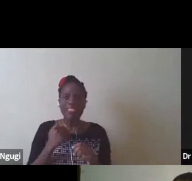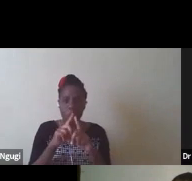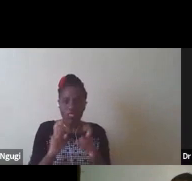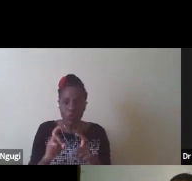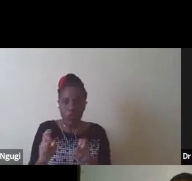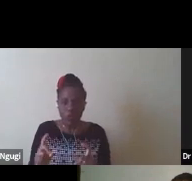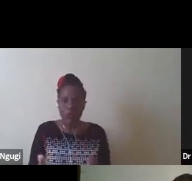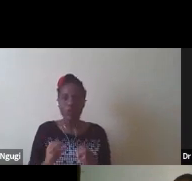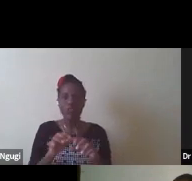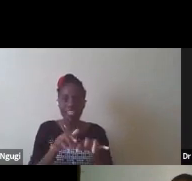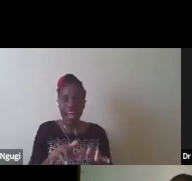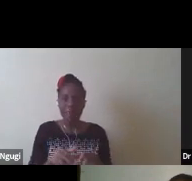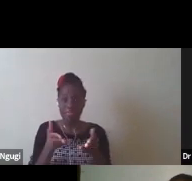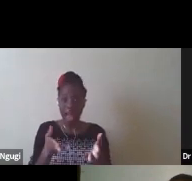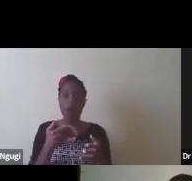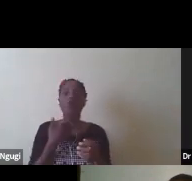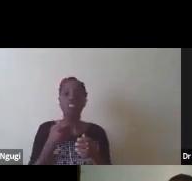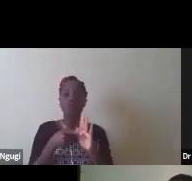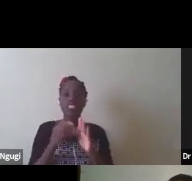Dr. Osei. Maybe I'd like to share it with you.